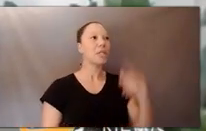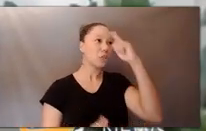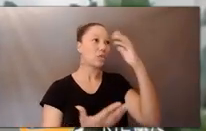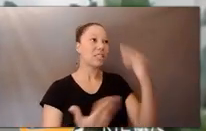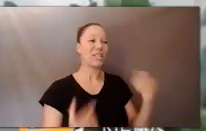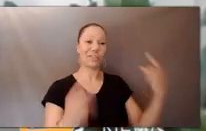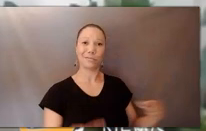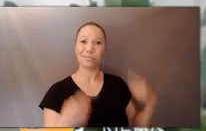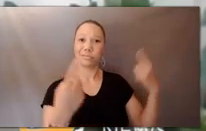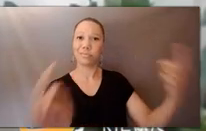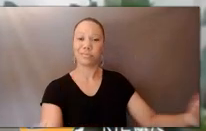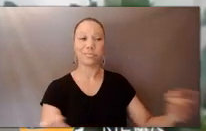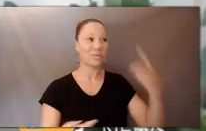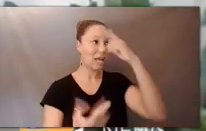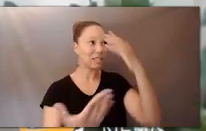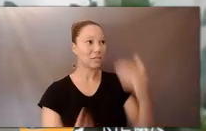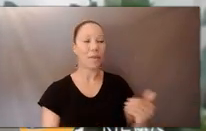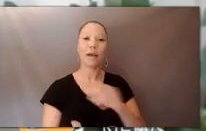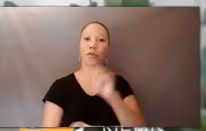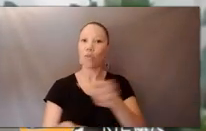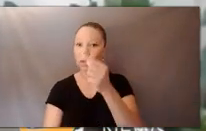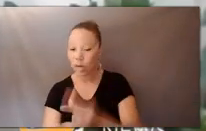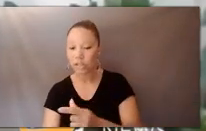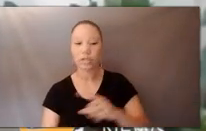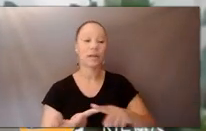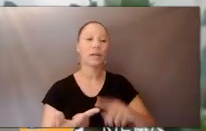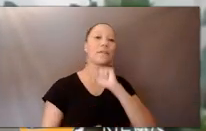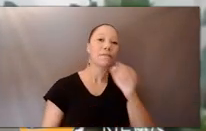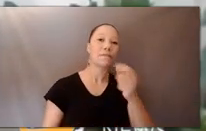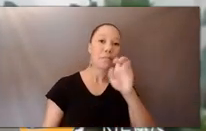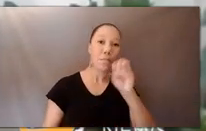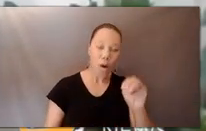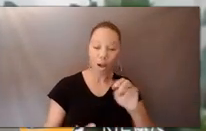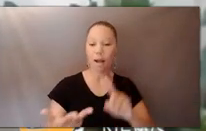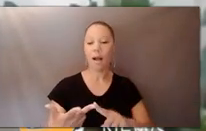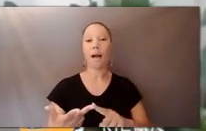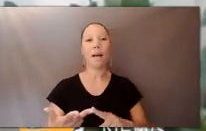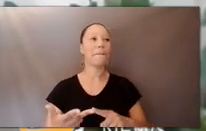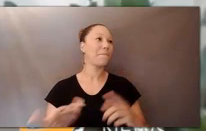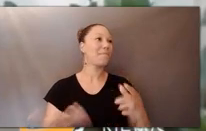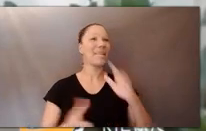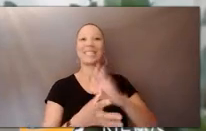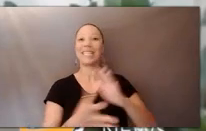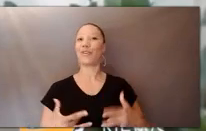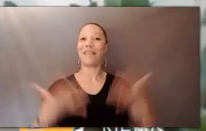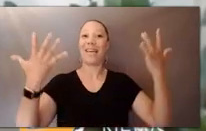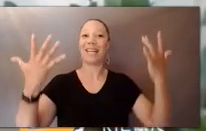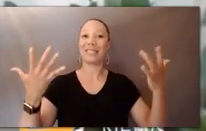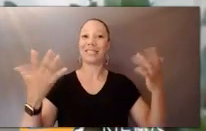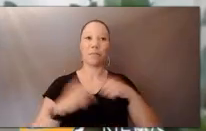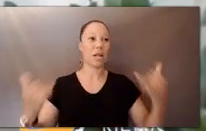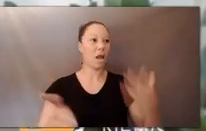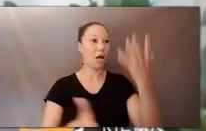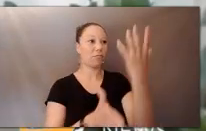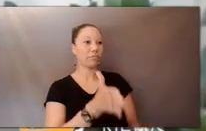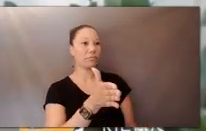been anticipating a typical graduation, typical prom, typical senior rites of passage, and they are now losing that. And